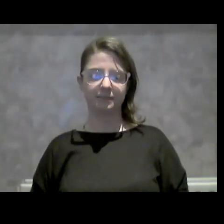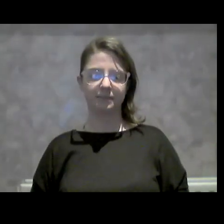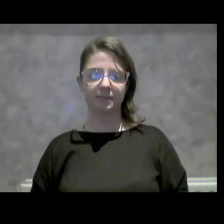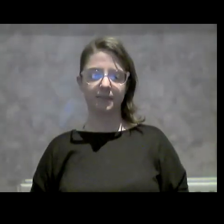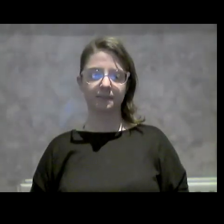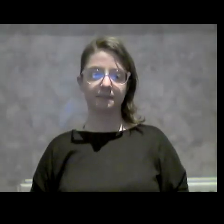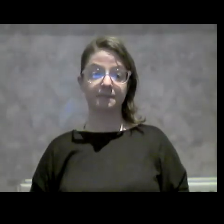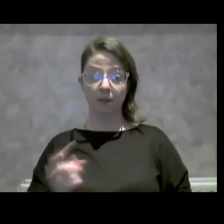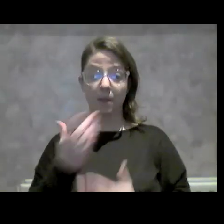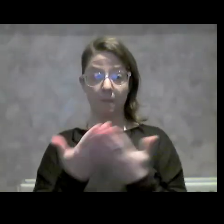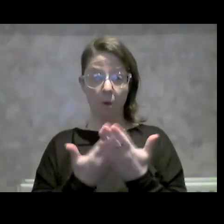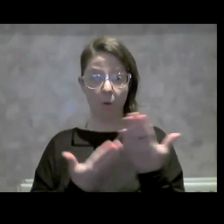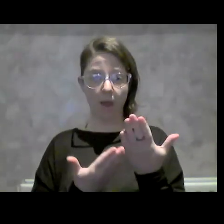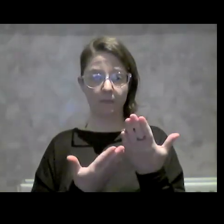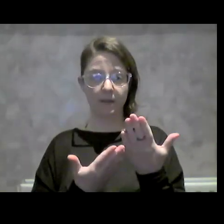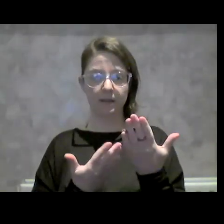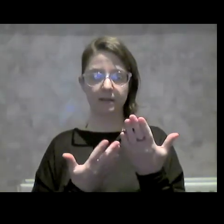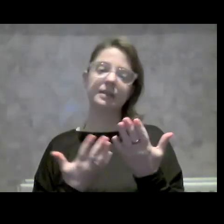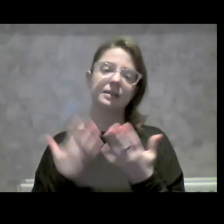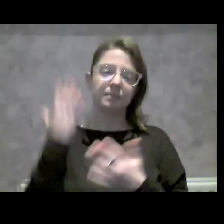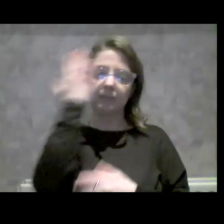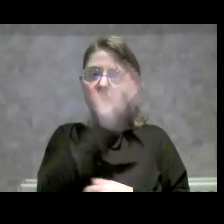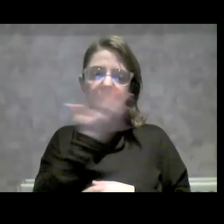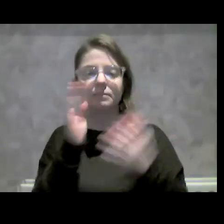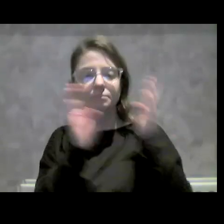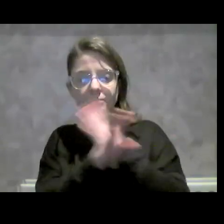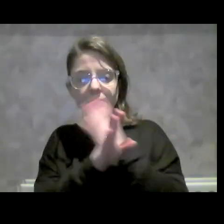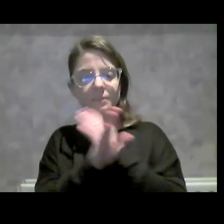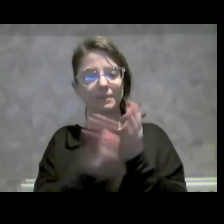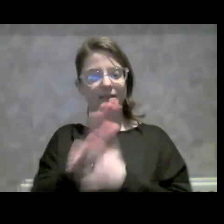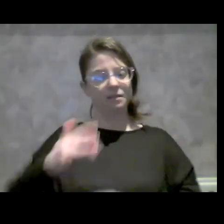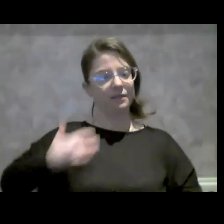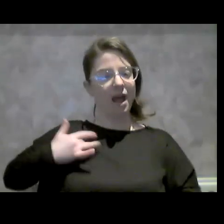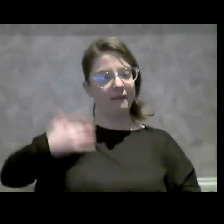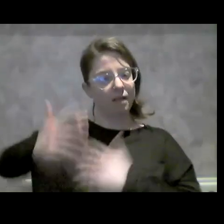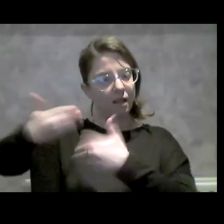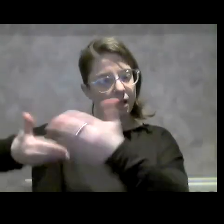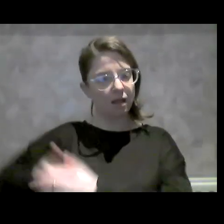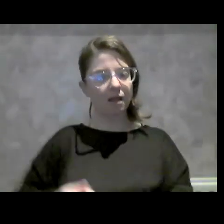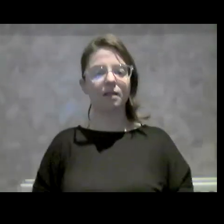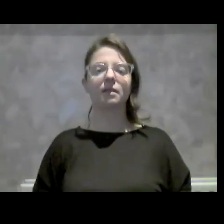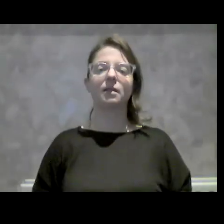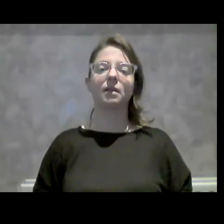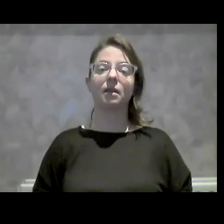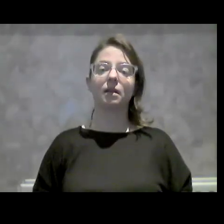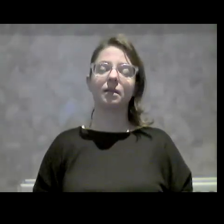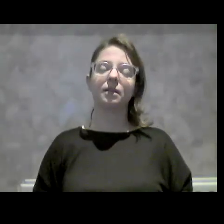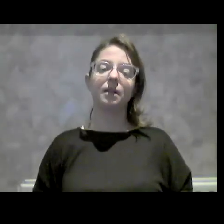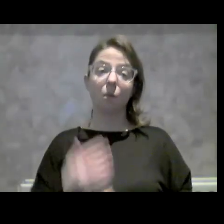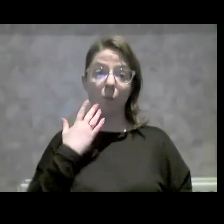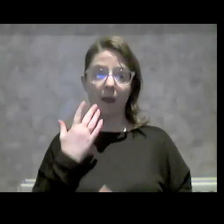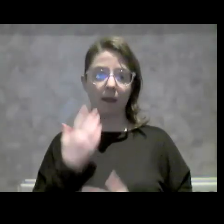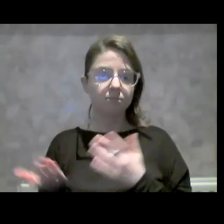about masking as a mode of survival with dysphoria. And when she comes back,